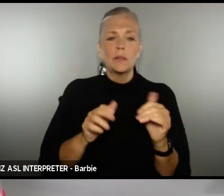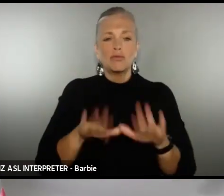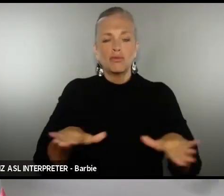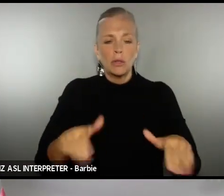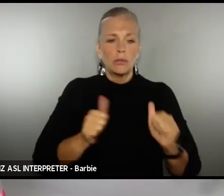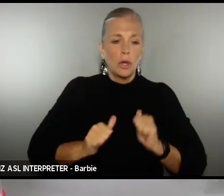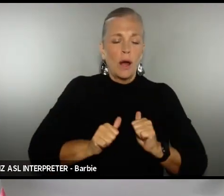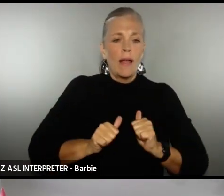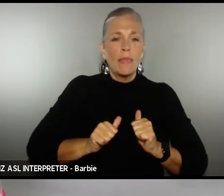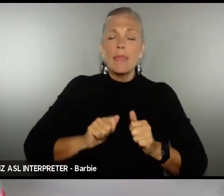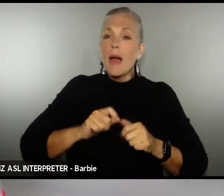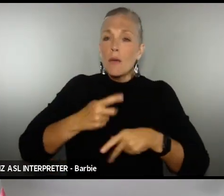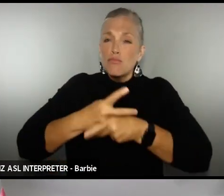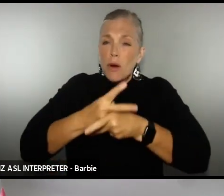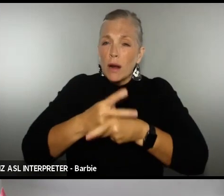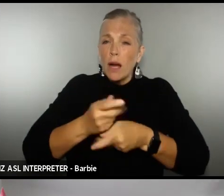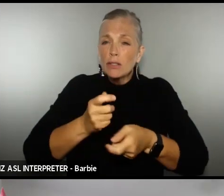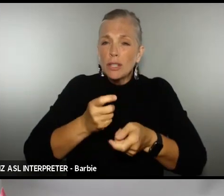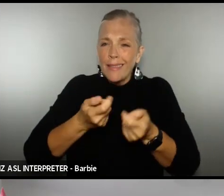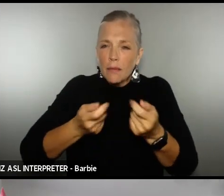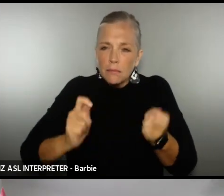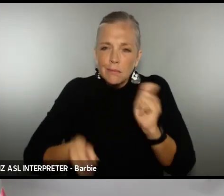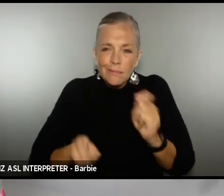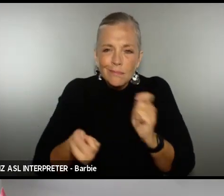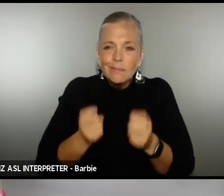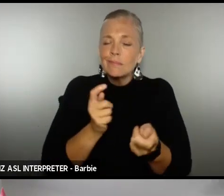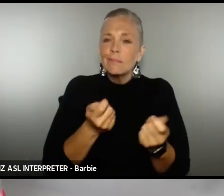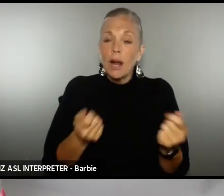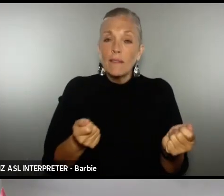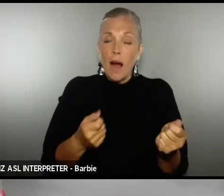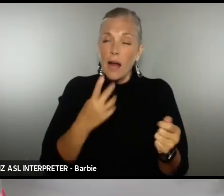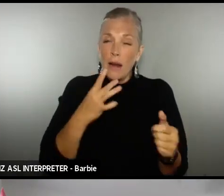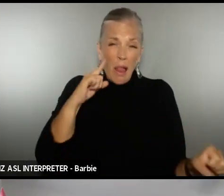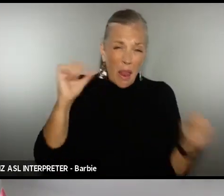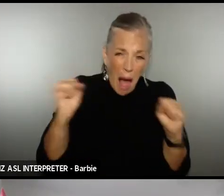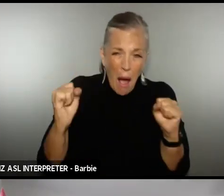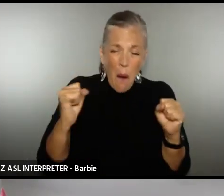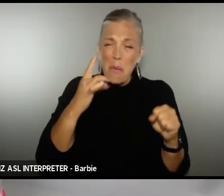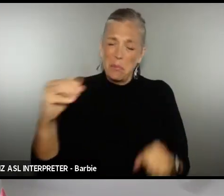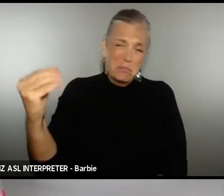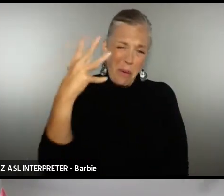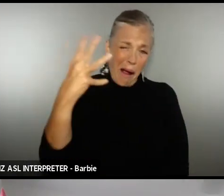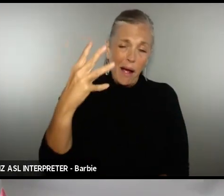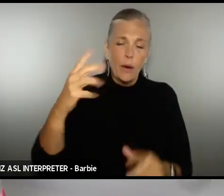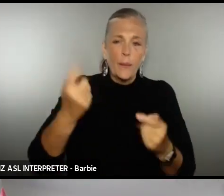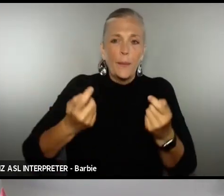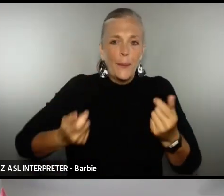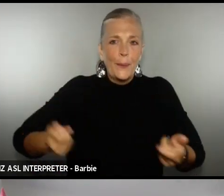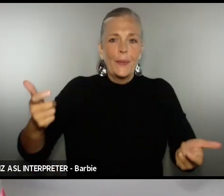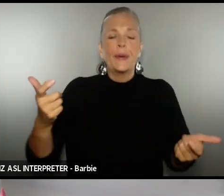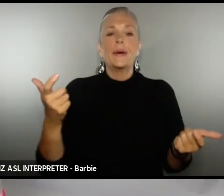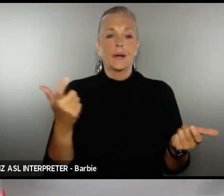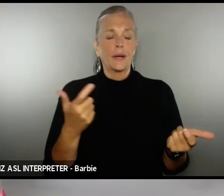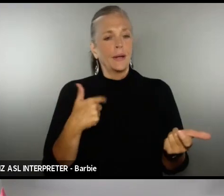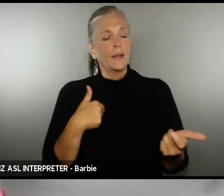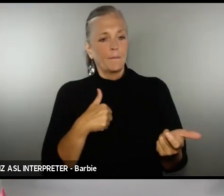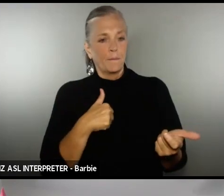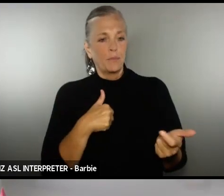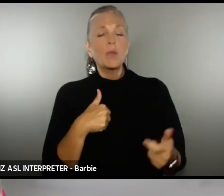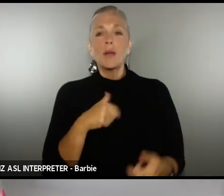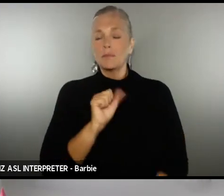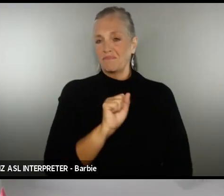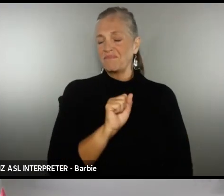production, take out anything that might be too loud, too bright. But what we try to do in Spectrum Theater Ensemble, and I also do this work down at Trinity